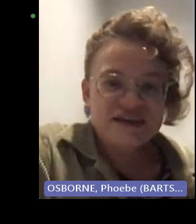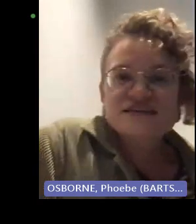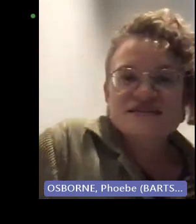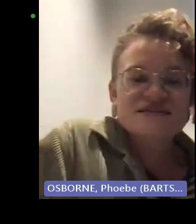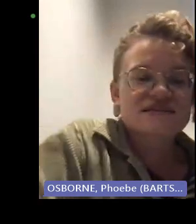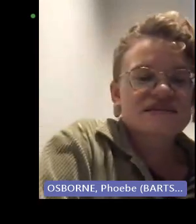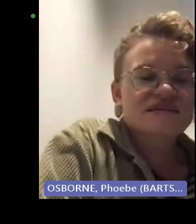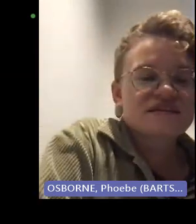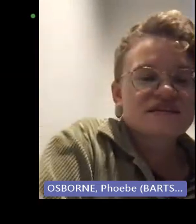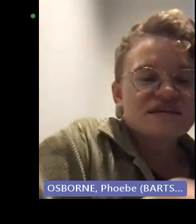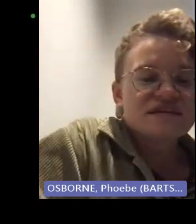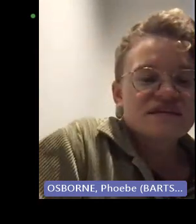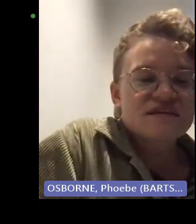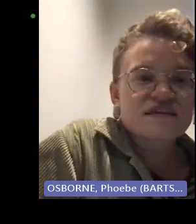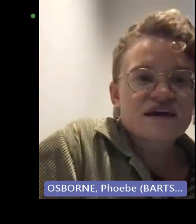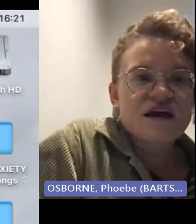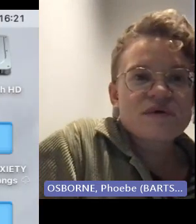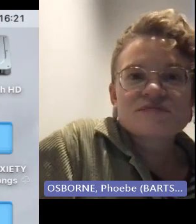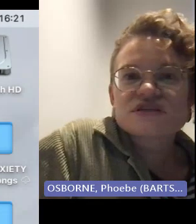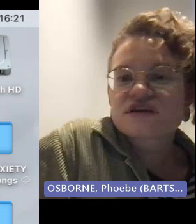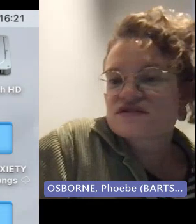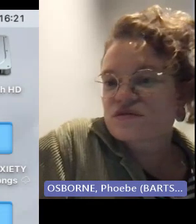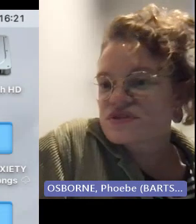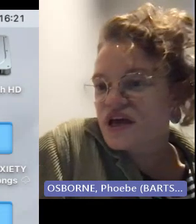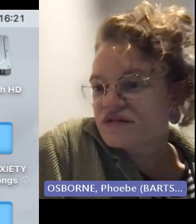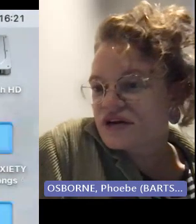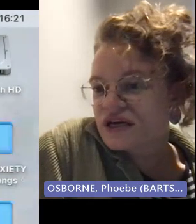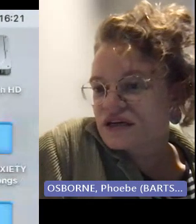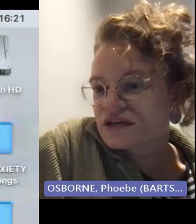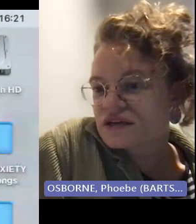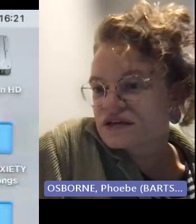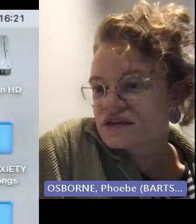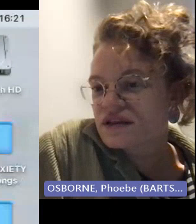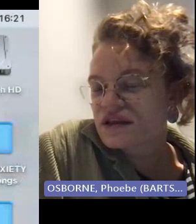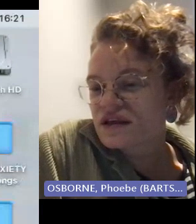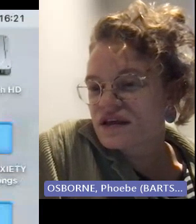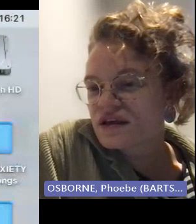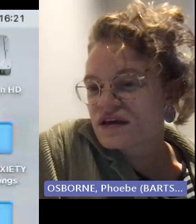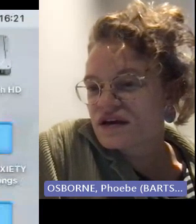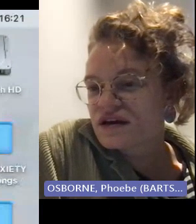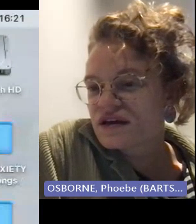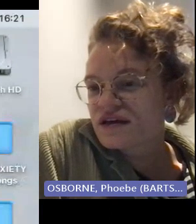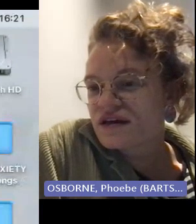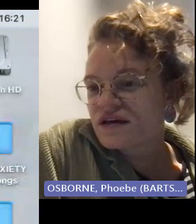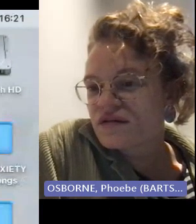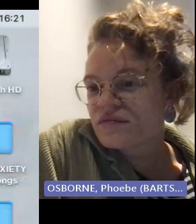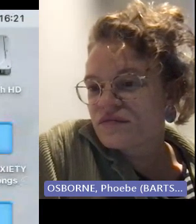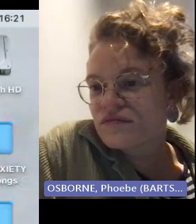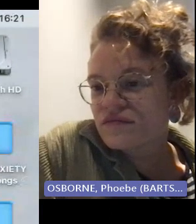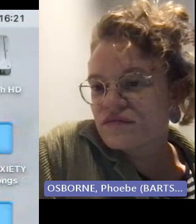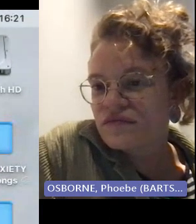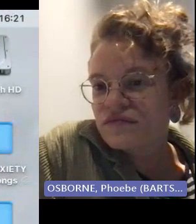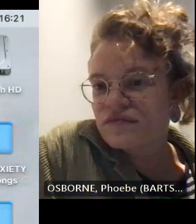So here is the app. I'm just going to stop sharing.